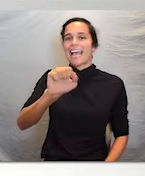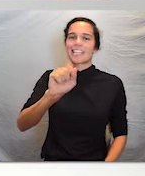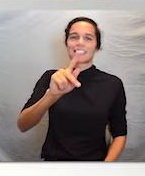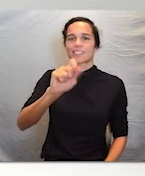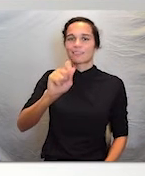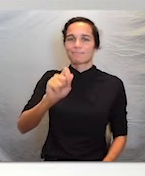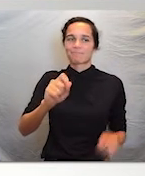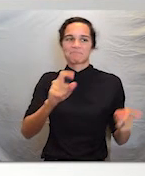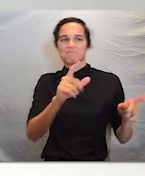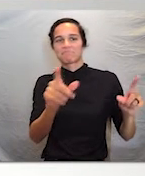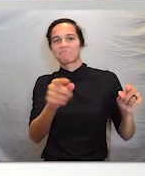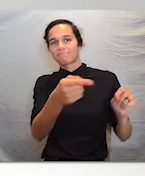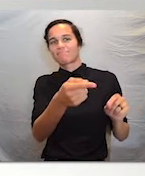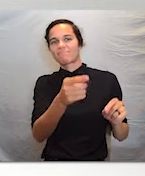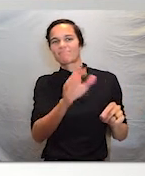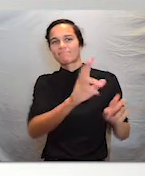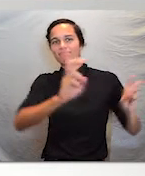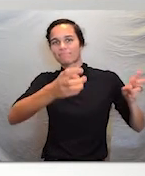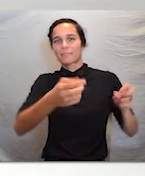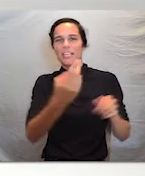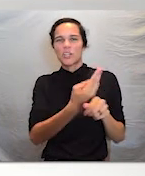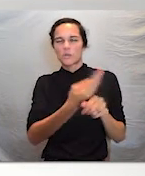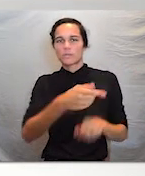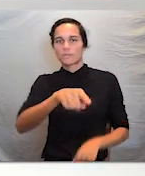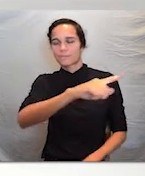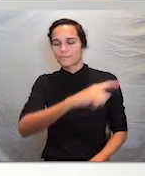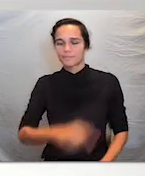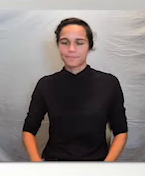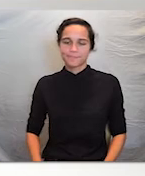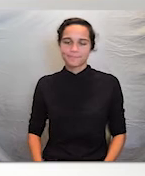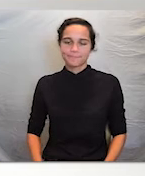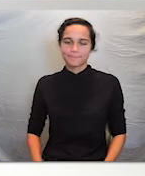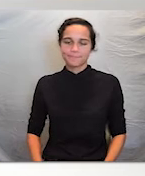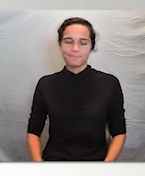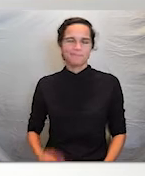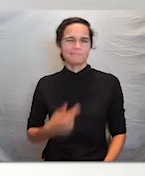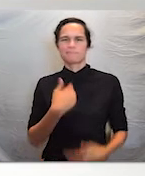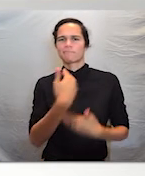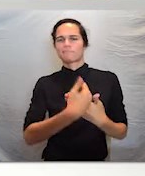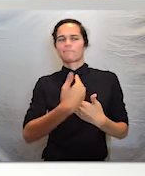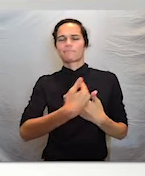And it bothered me because I had all these,